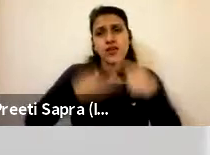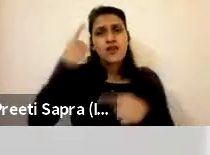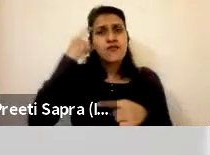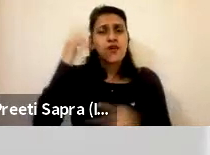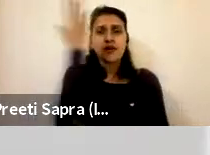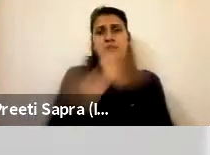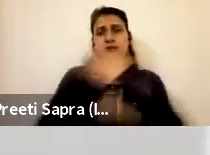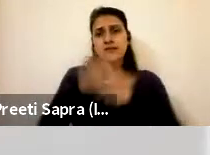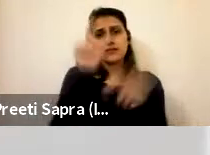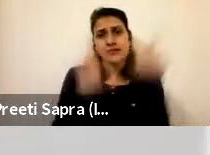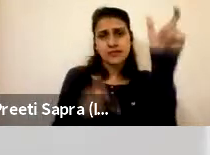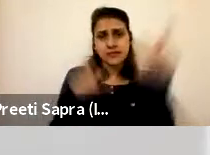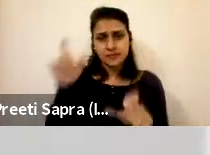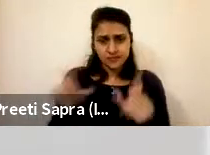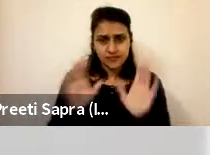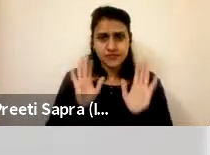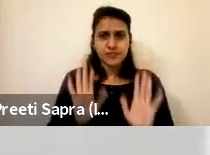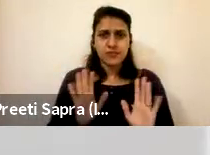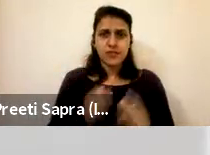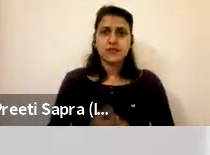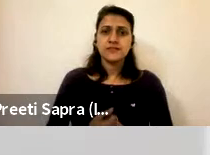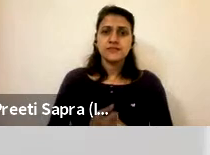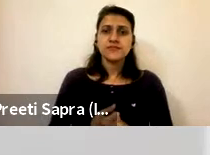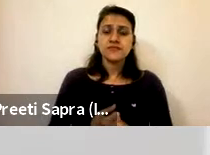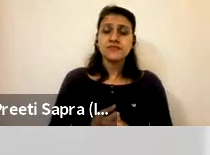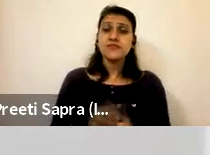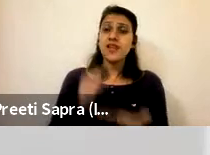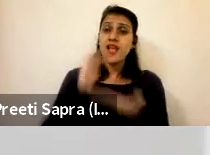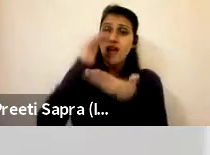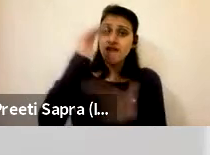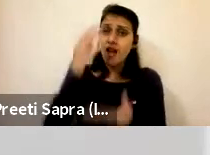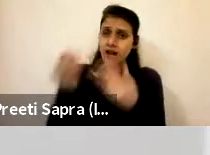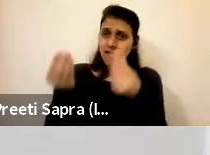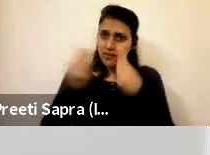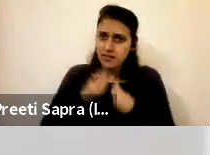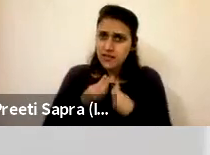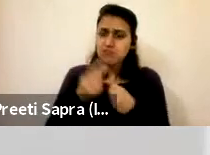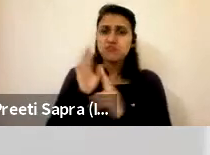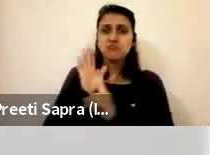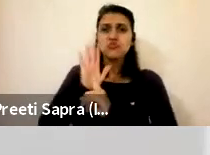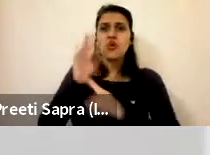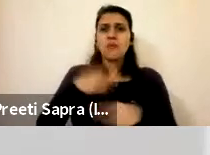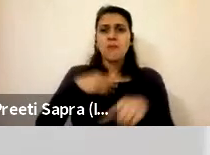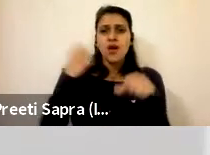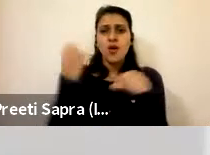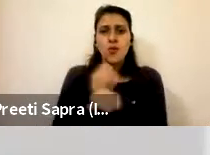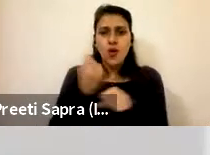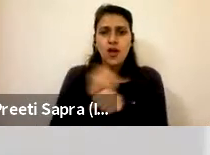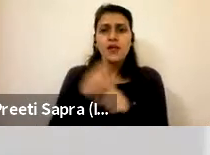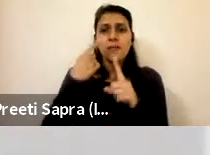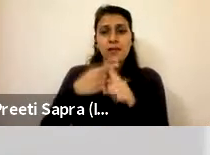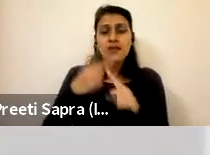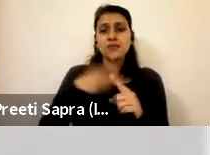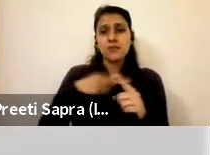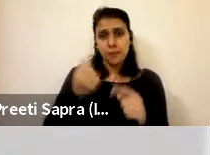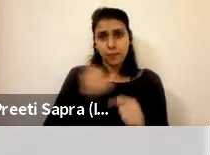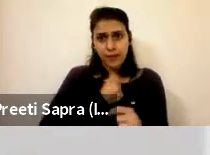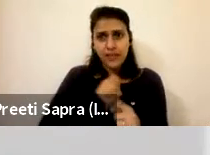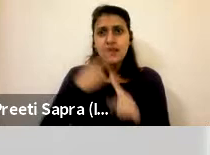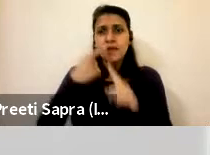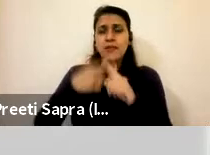disabilities. This award not only gives me a recognition, but also helps me and my